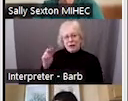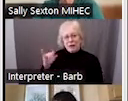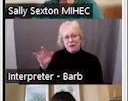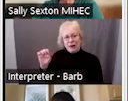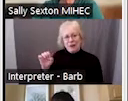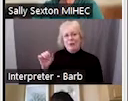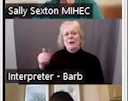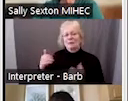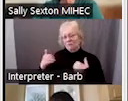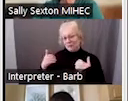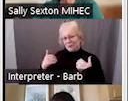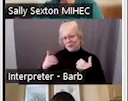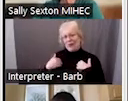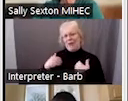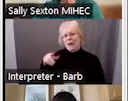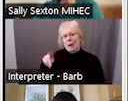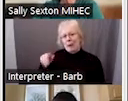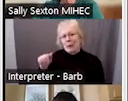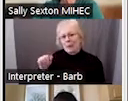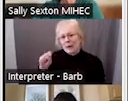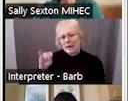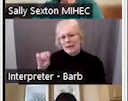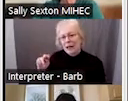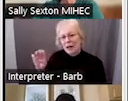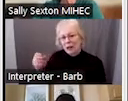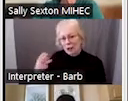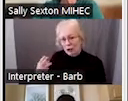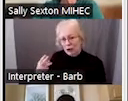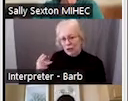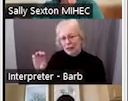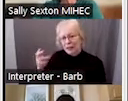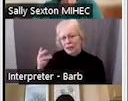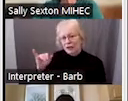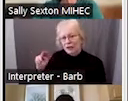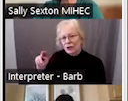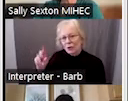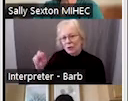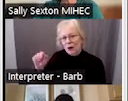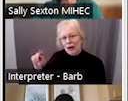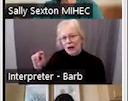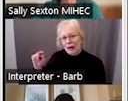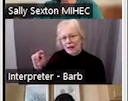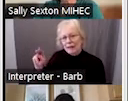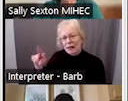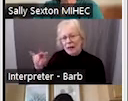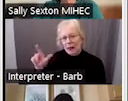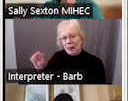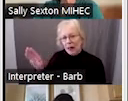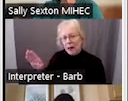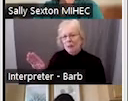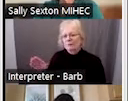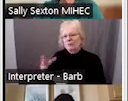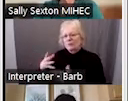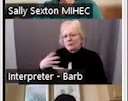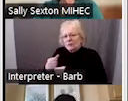who goes by Peach, who is just now starting a hybrid podcast on her campus of Vanderbilt University